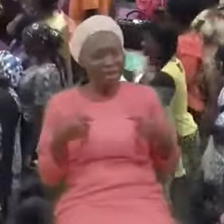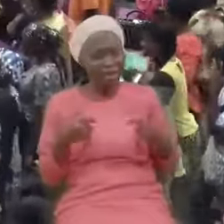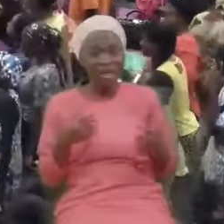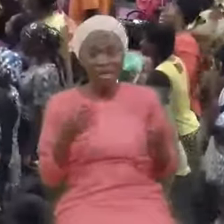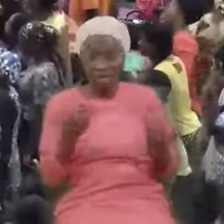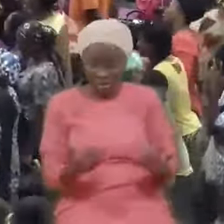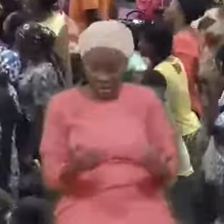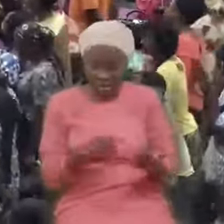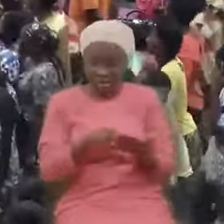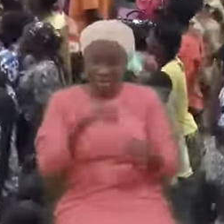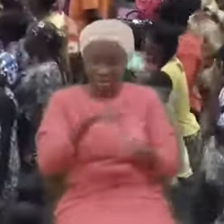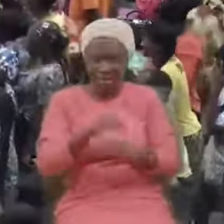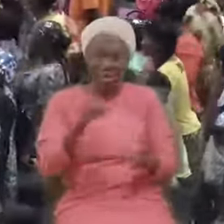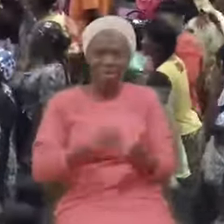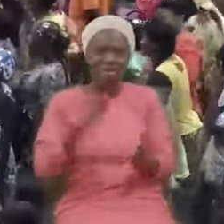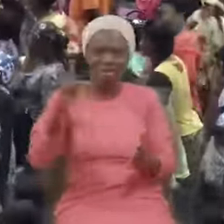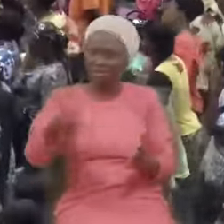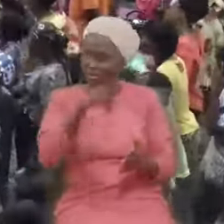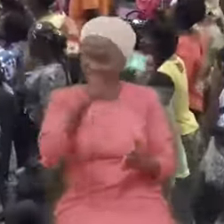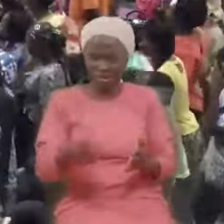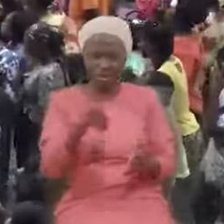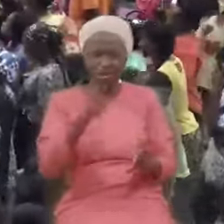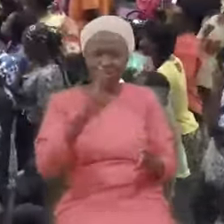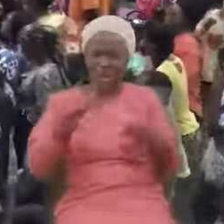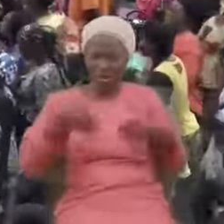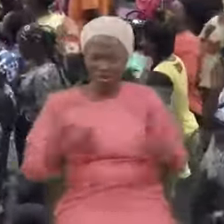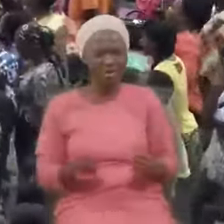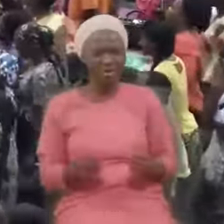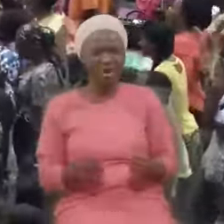are healed.